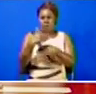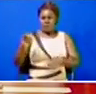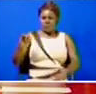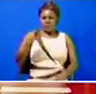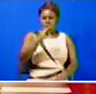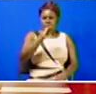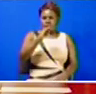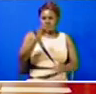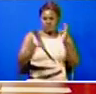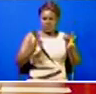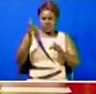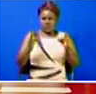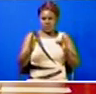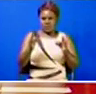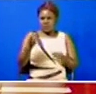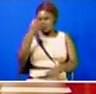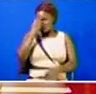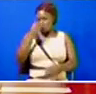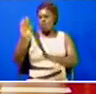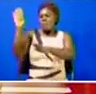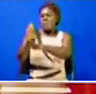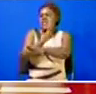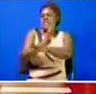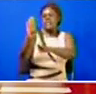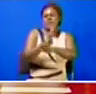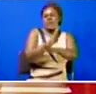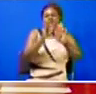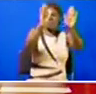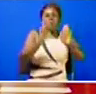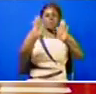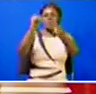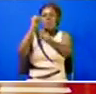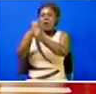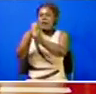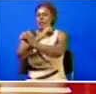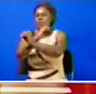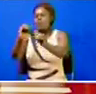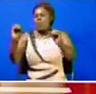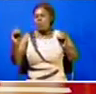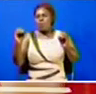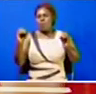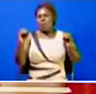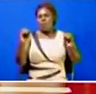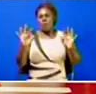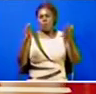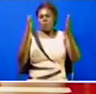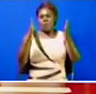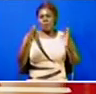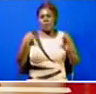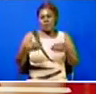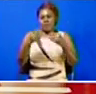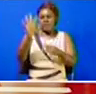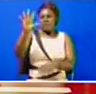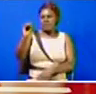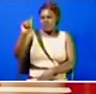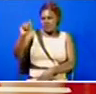today, said his deputy was busy campaigning all over the country instead of working for the people. The president had attended an event to issue 50,000